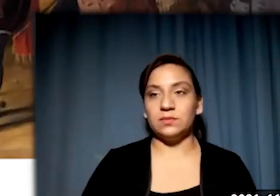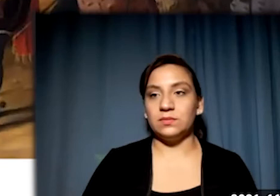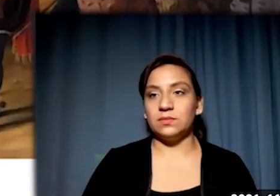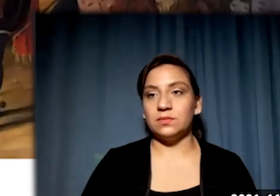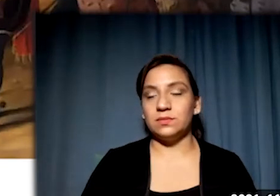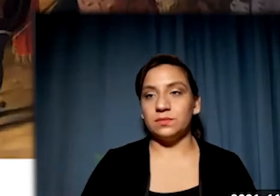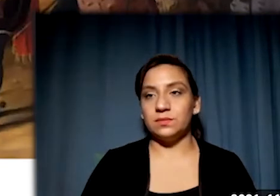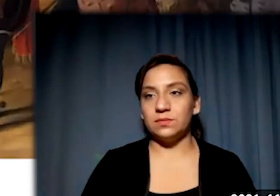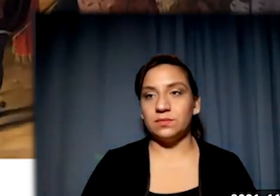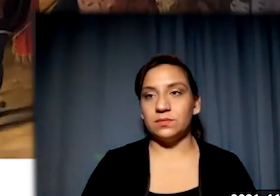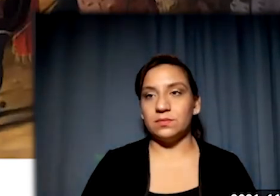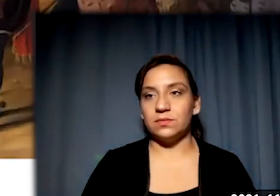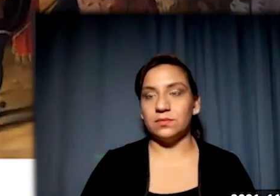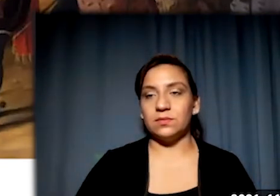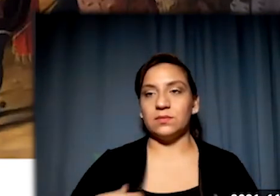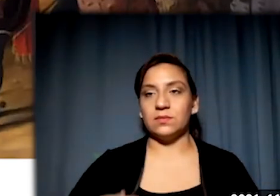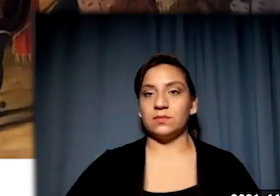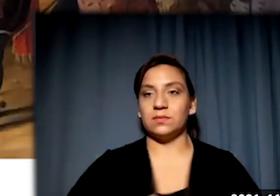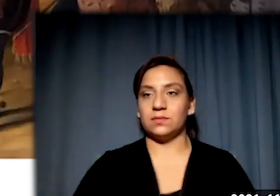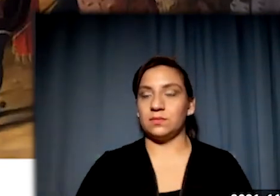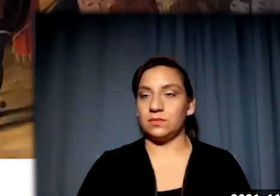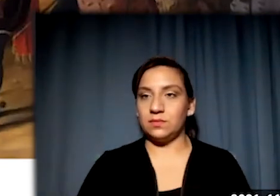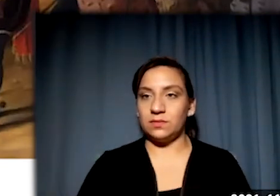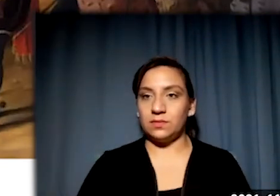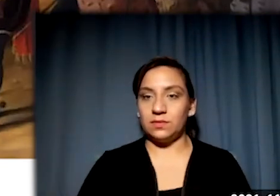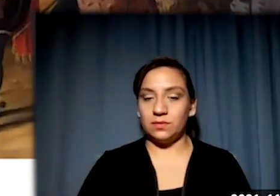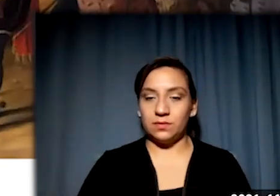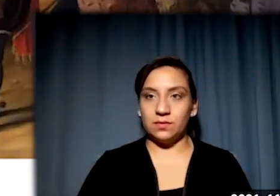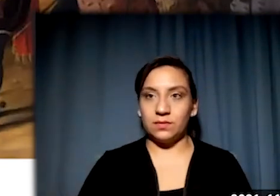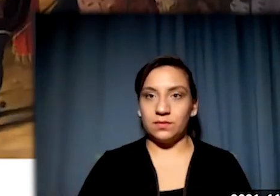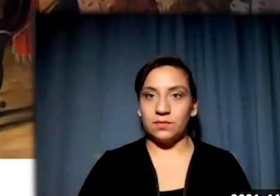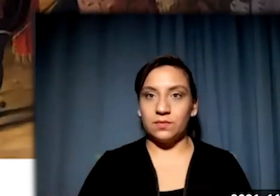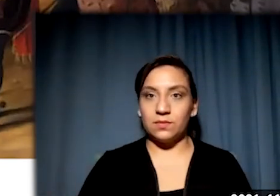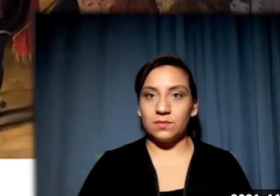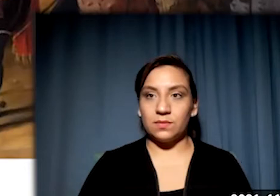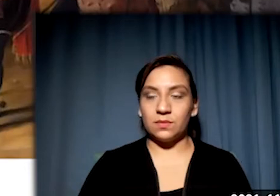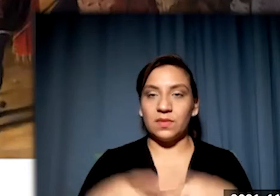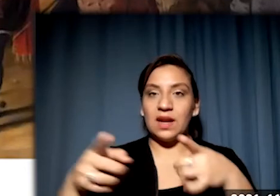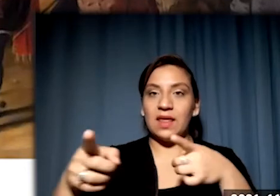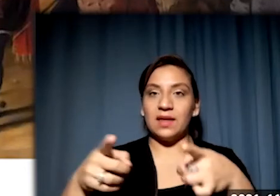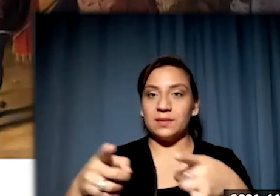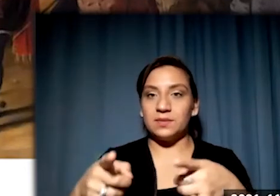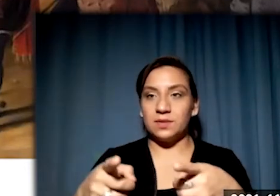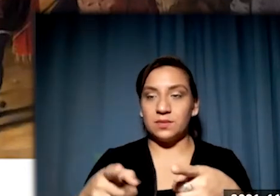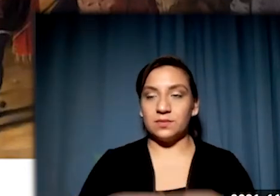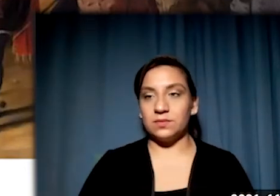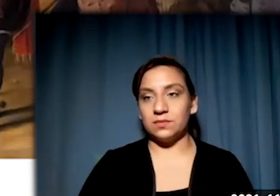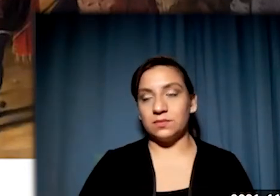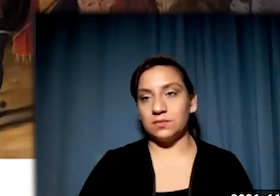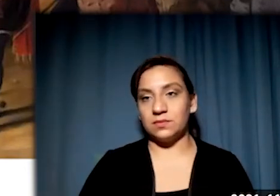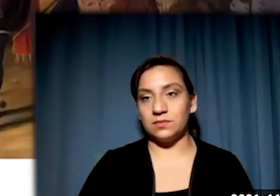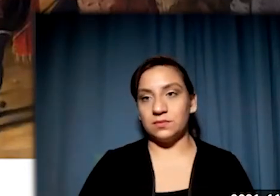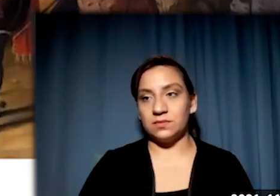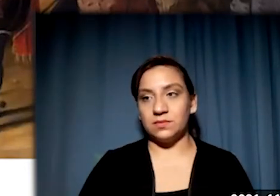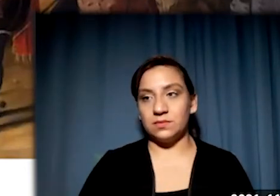city, from the description of an inventory of what's seen by those who do not live on the